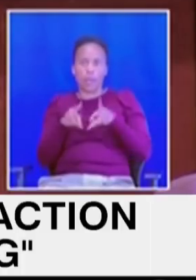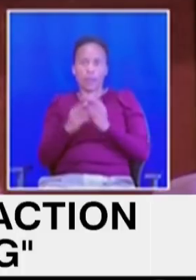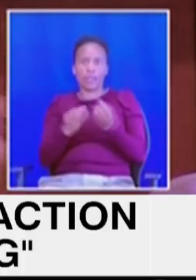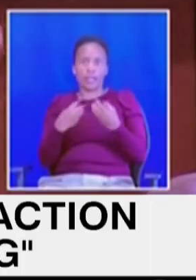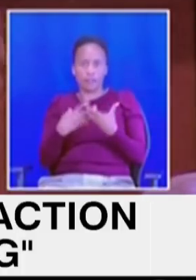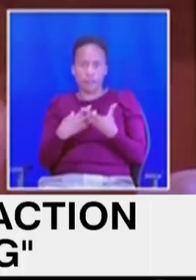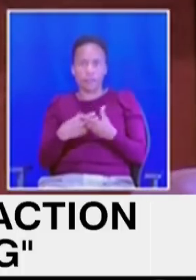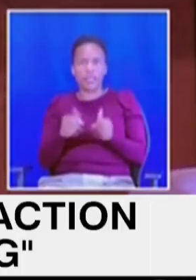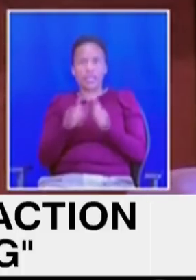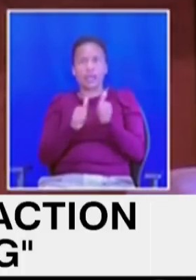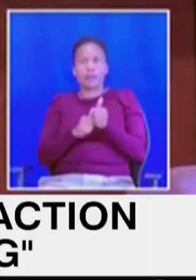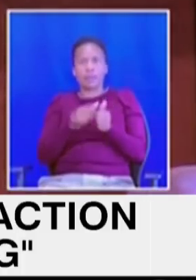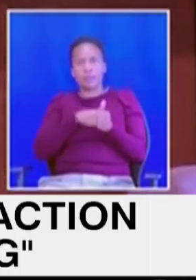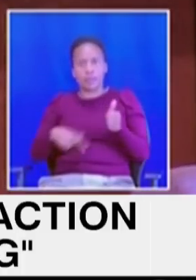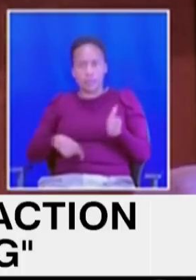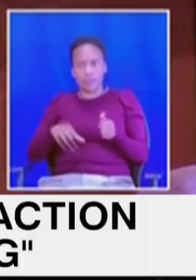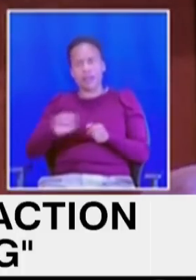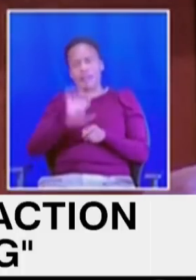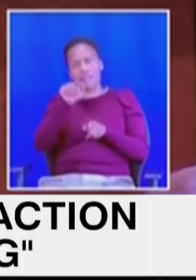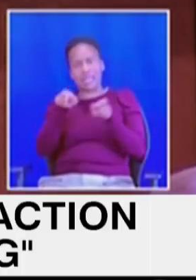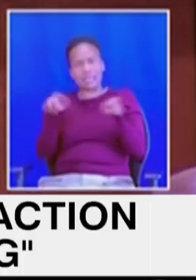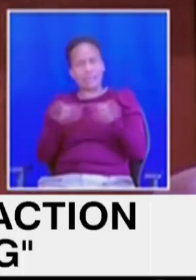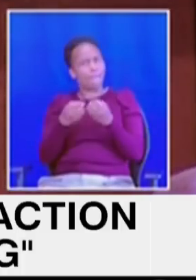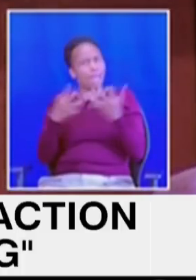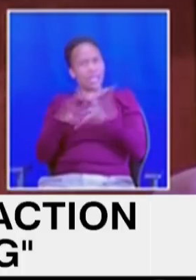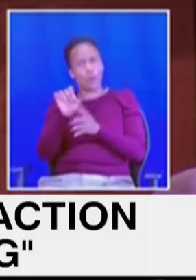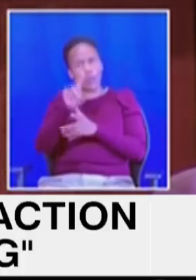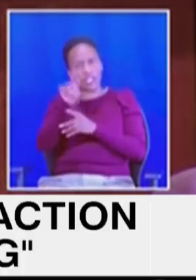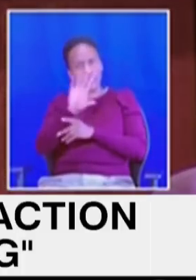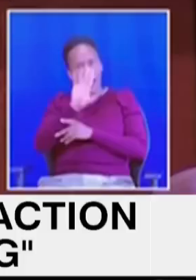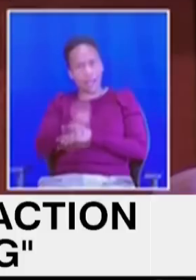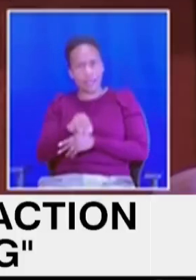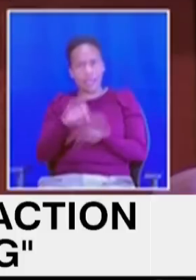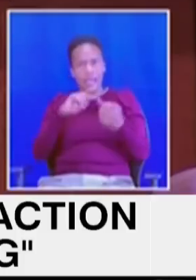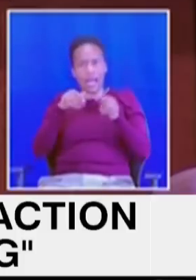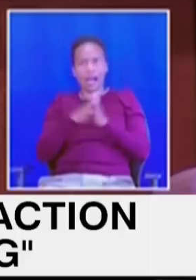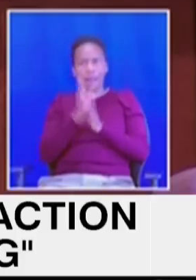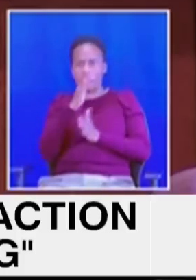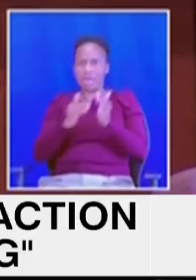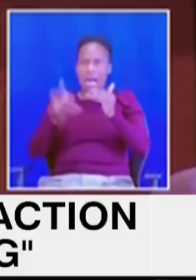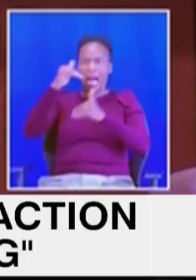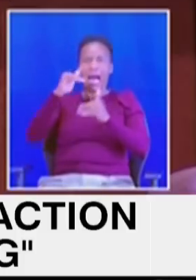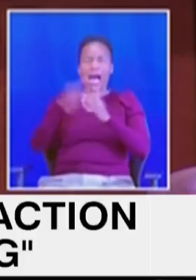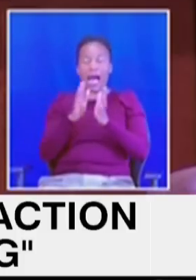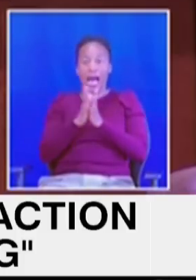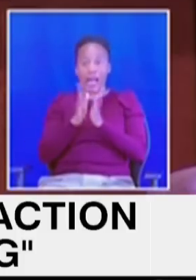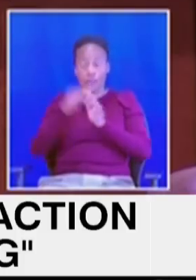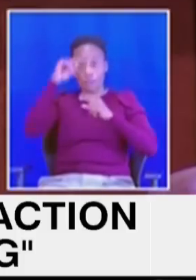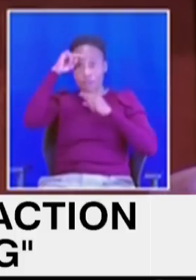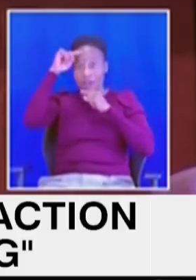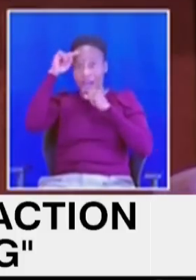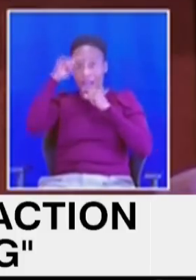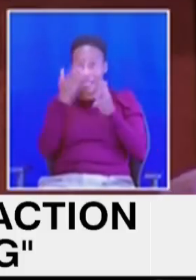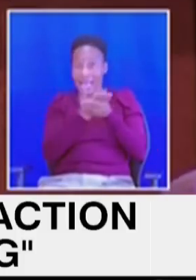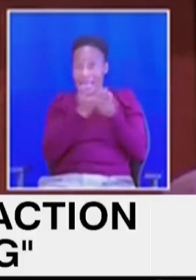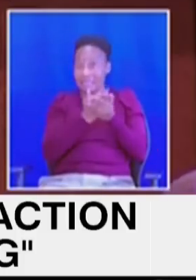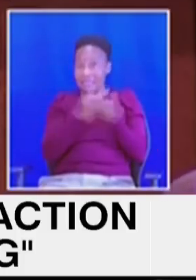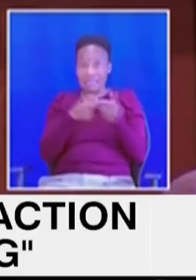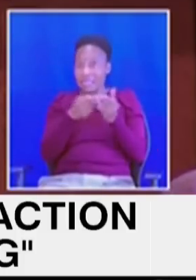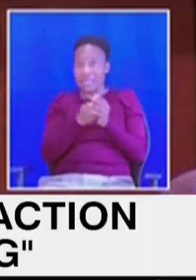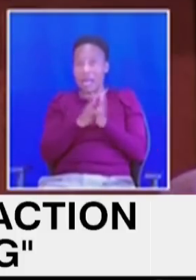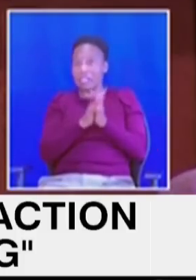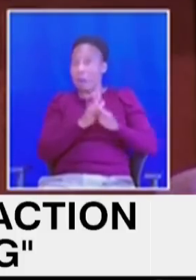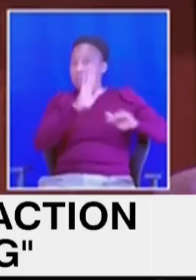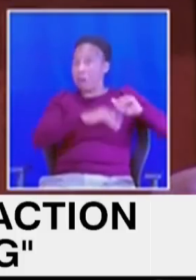Deputy President, South Africans are asking many questions about these high-profile cases that are not being prosecuted or